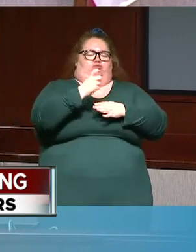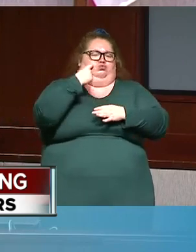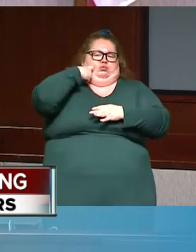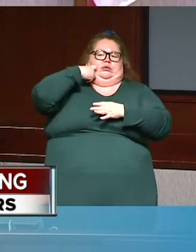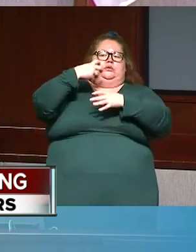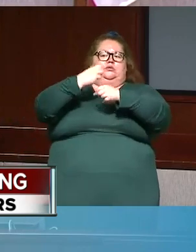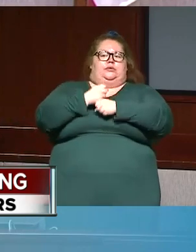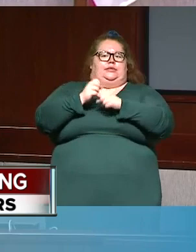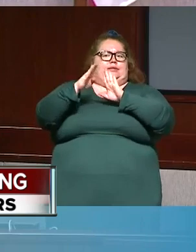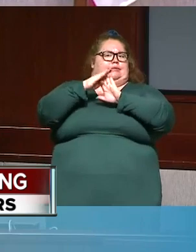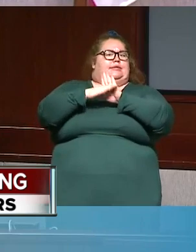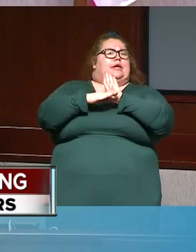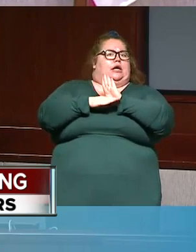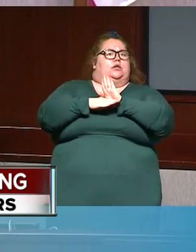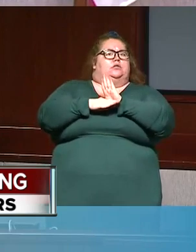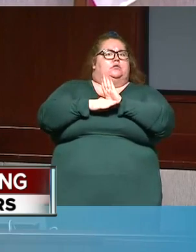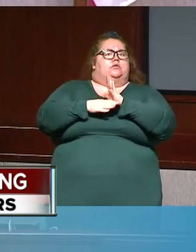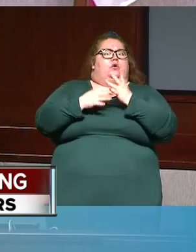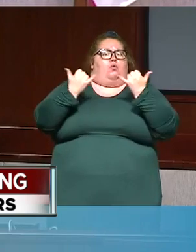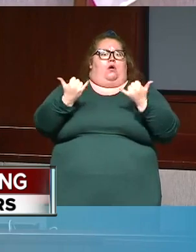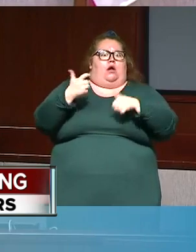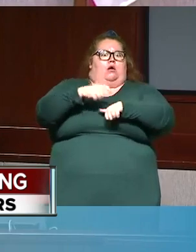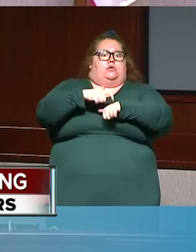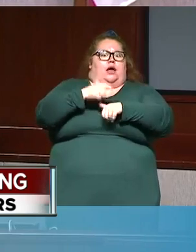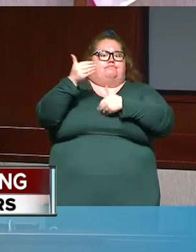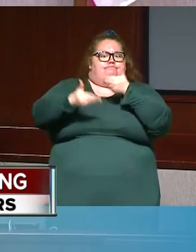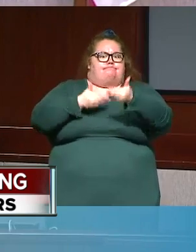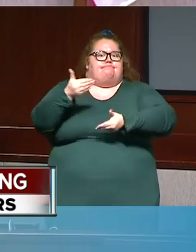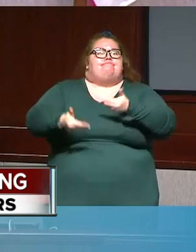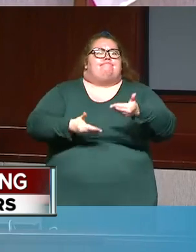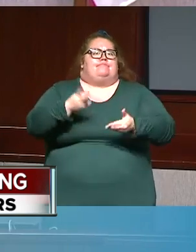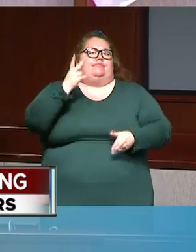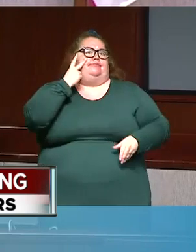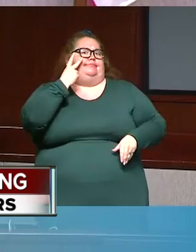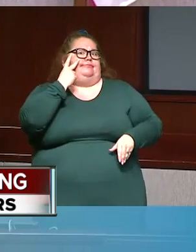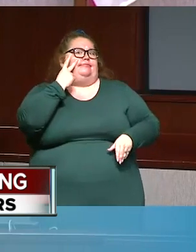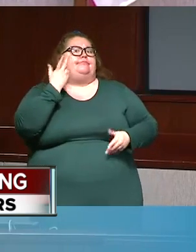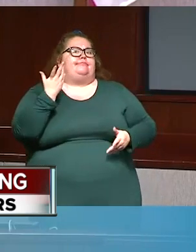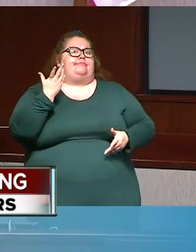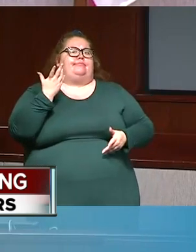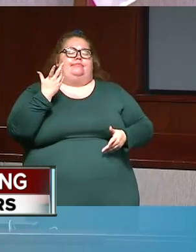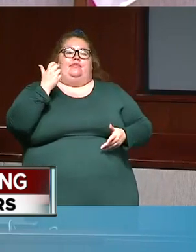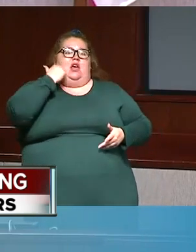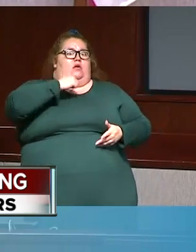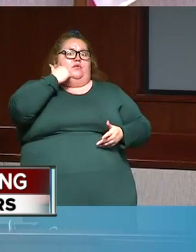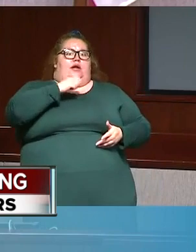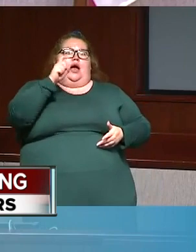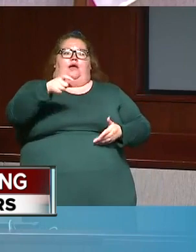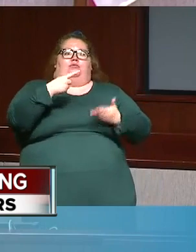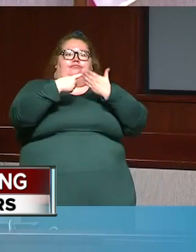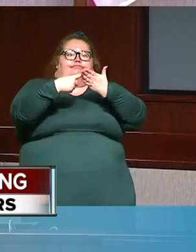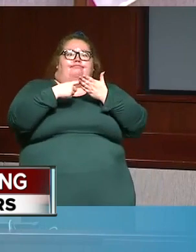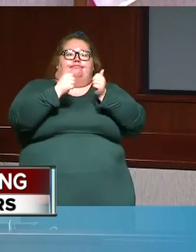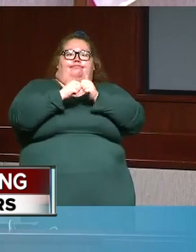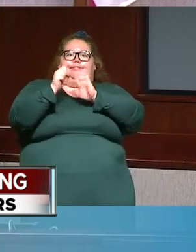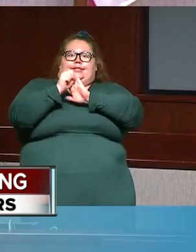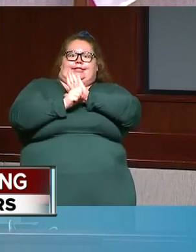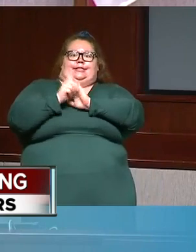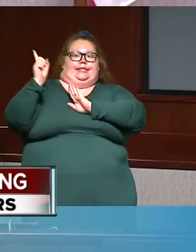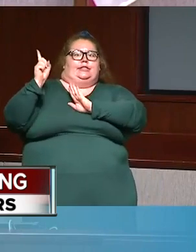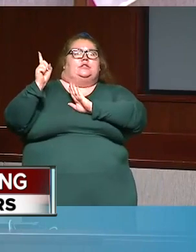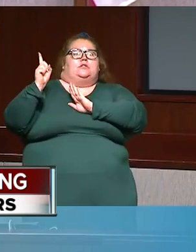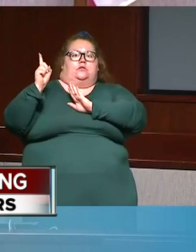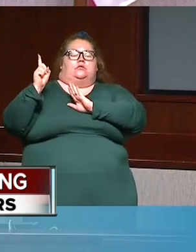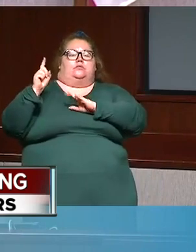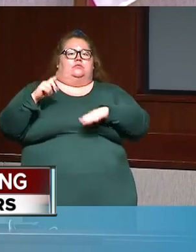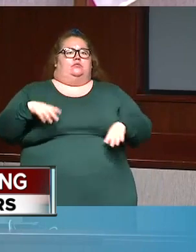before. So time will tell there. But again, this is a daily conversation that we have with the state. I can tell you that there are